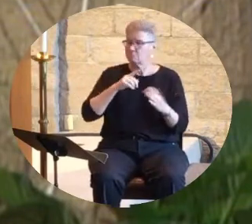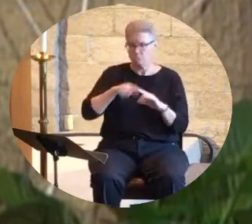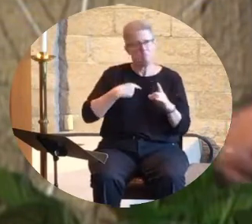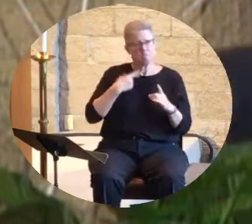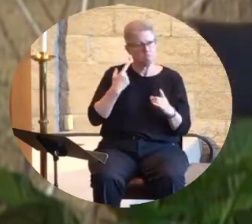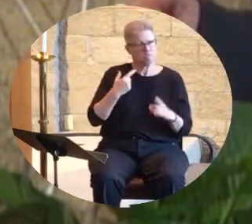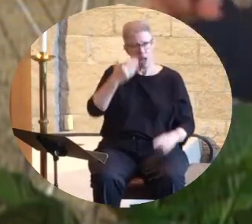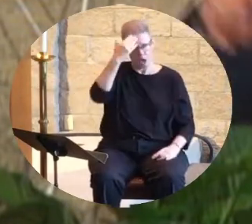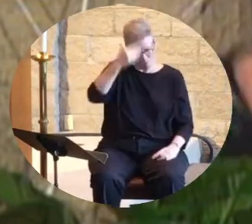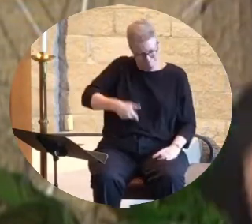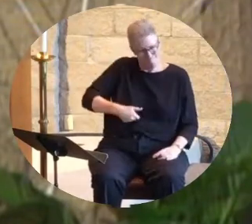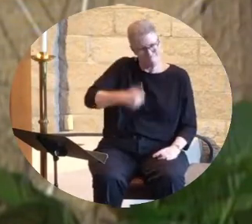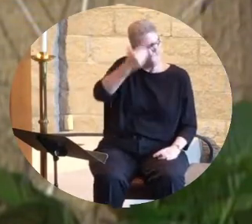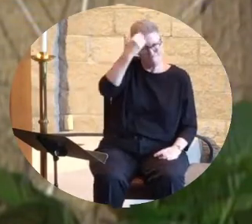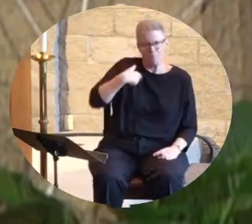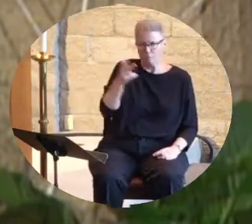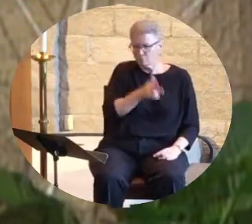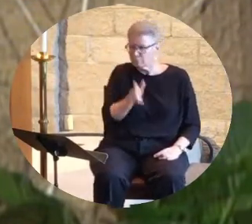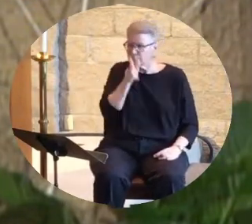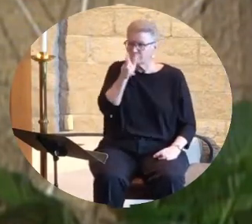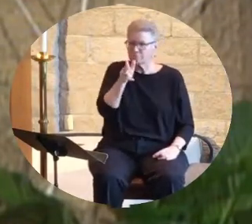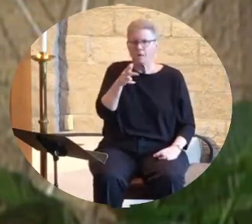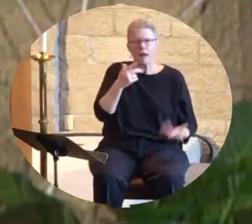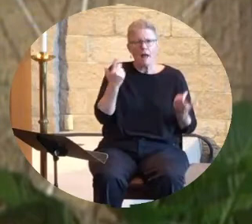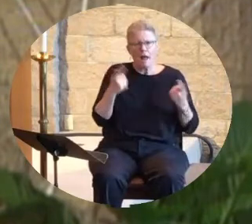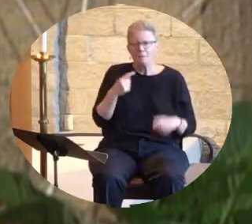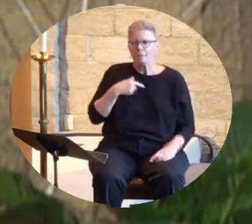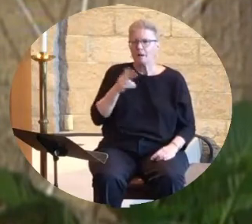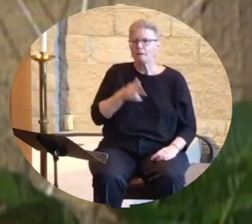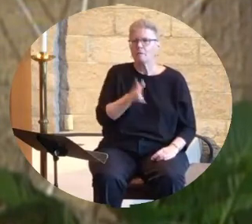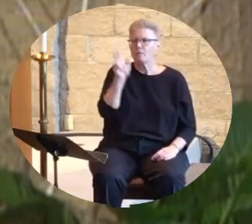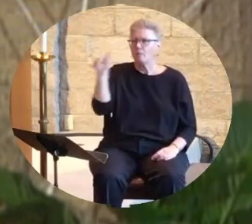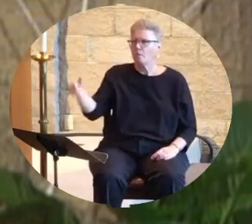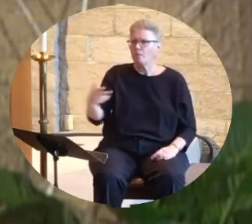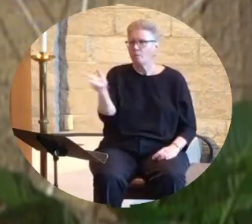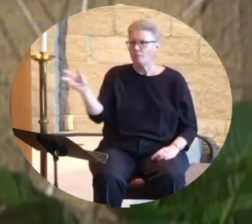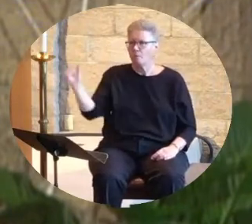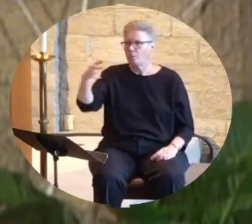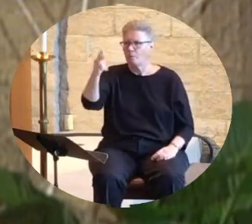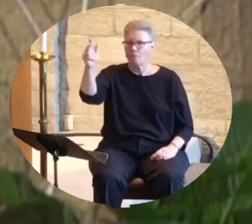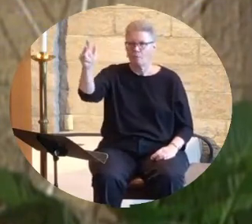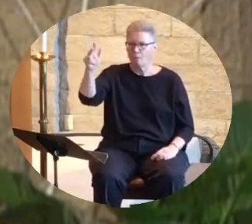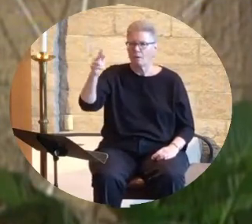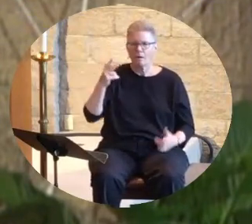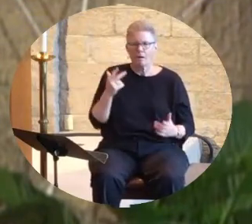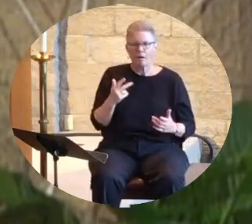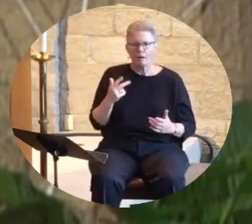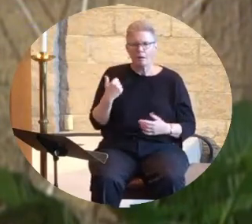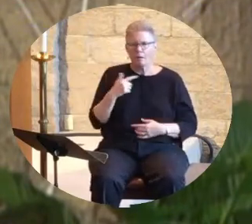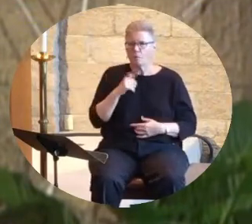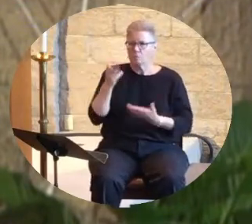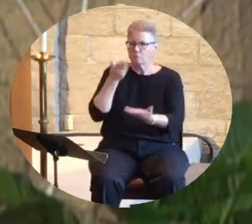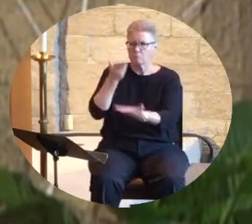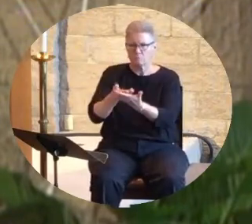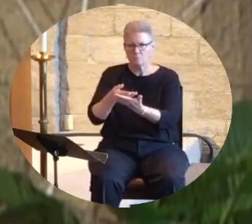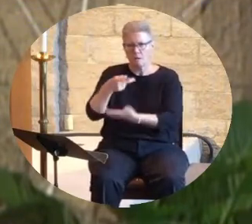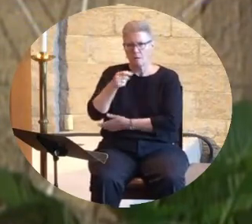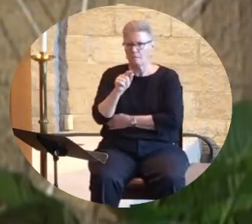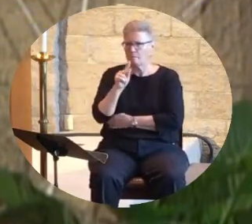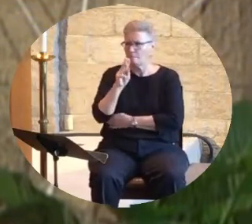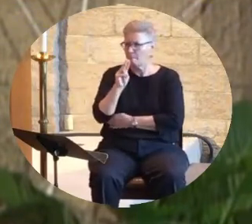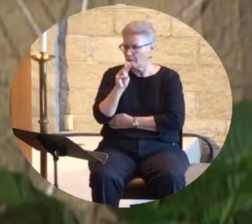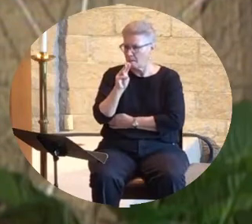me over the river and through the woods. And we didn't get to Grandma's house, but we got to Palm Springs. What